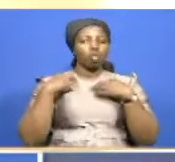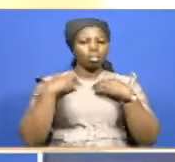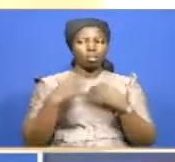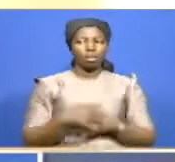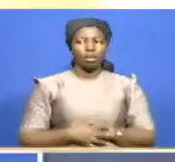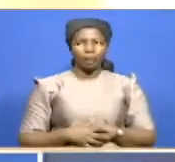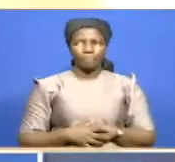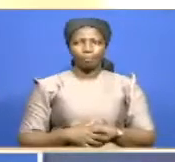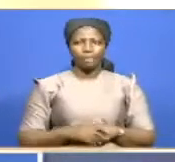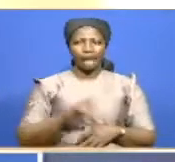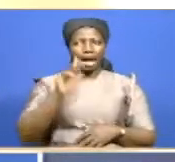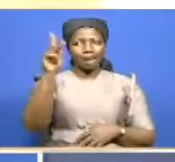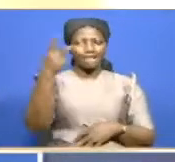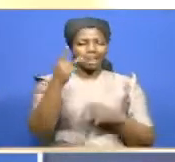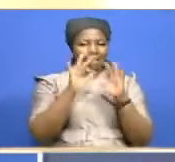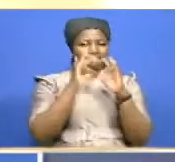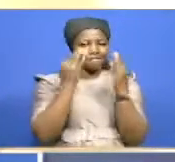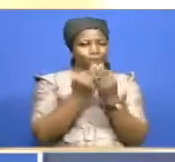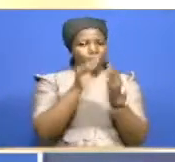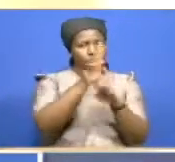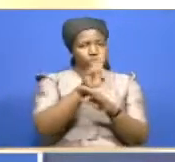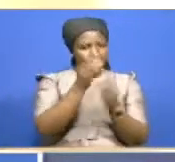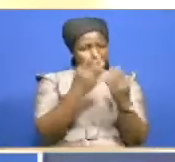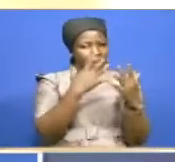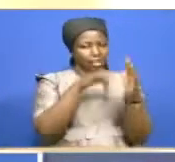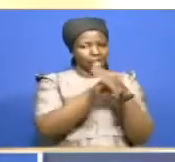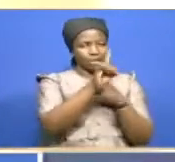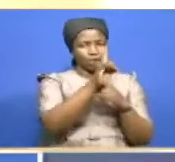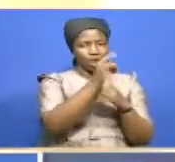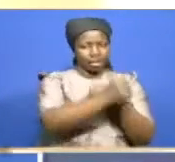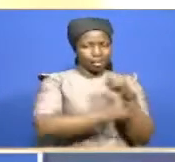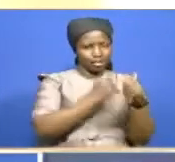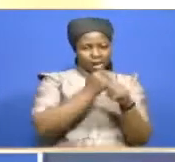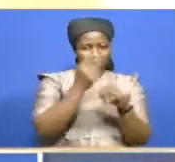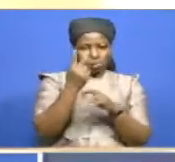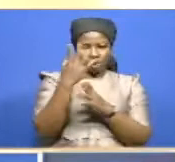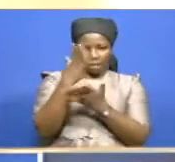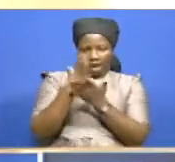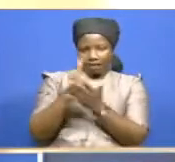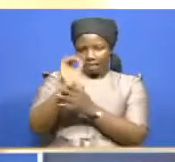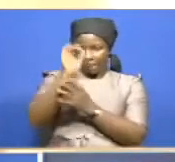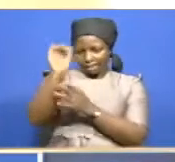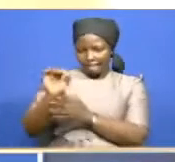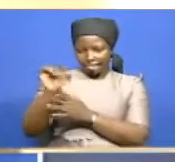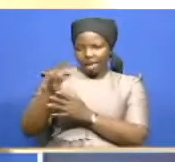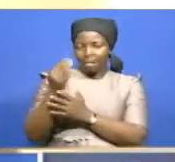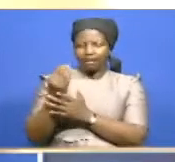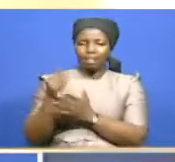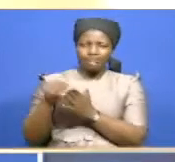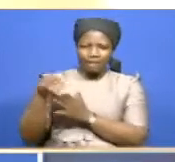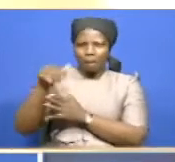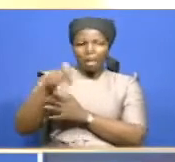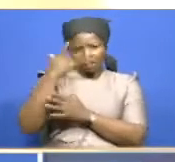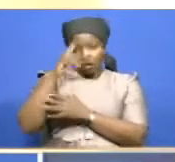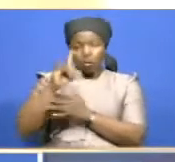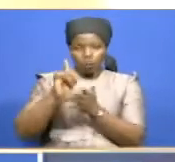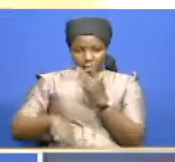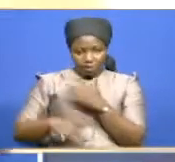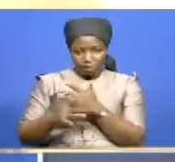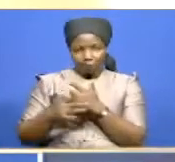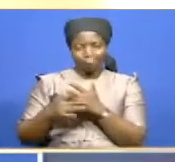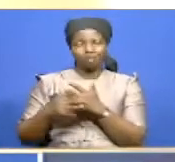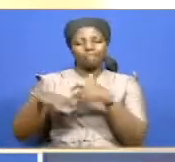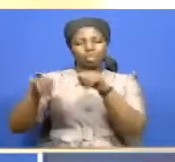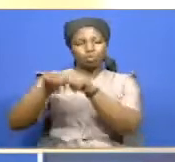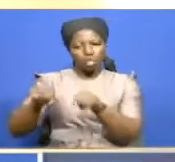Kenyan household spends in a year, 2.5% of that is spent on buying footwear,